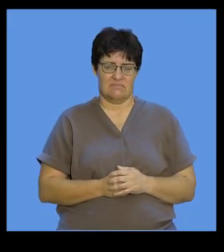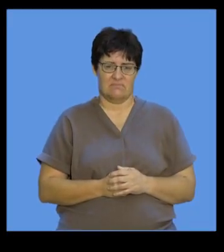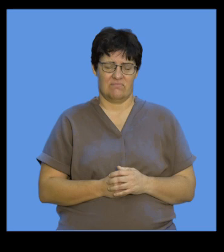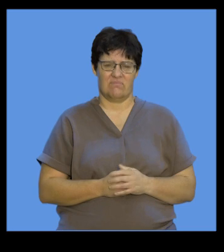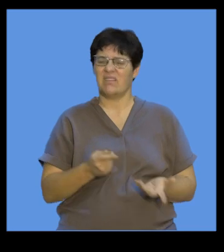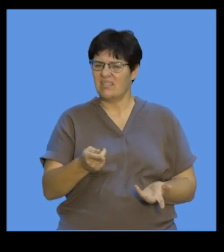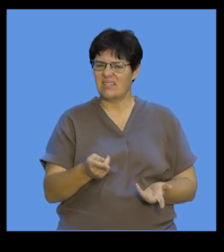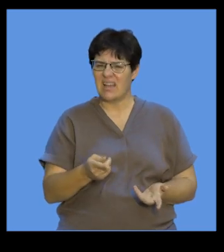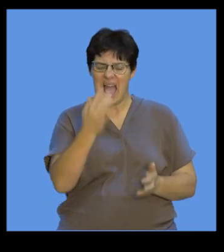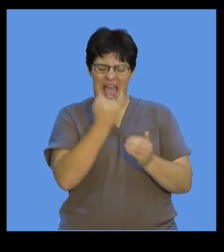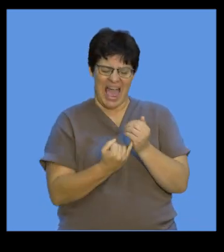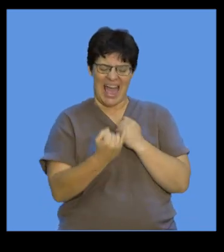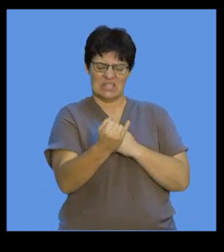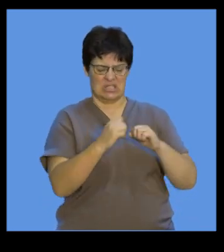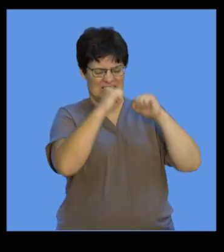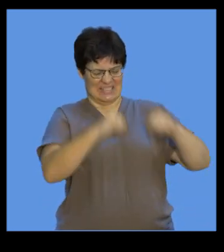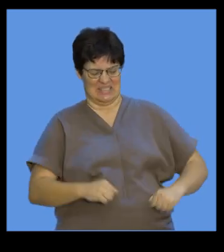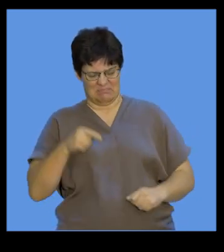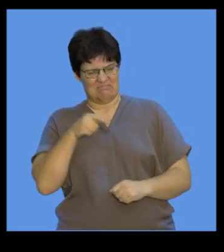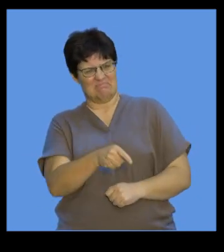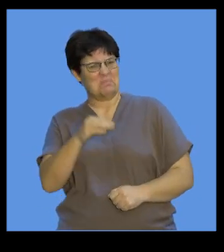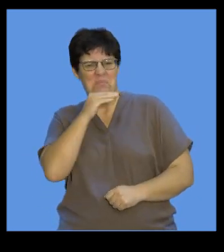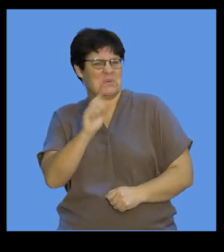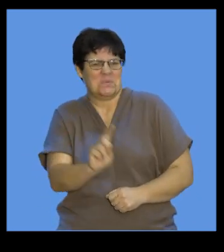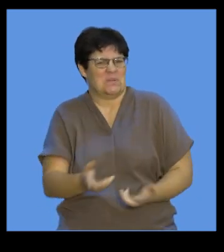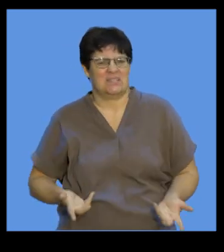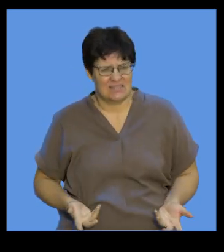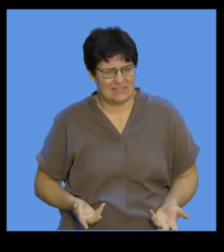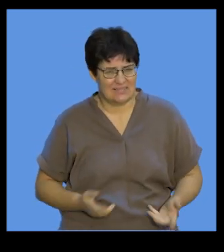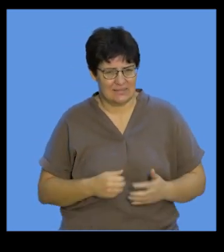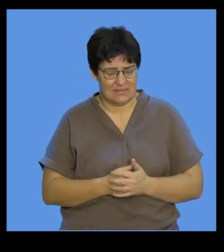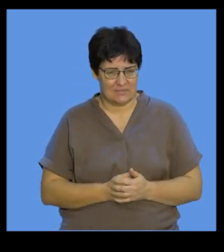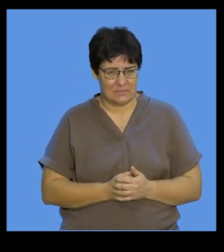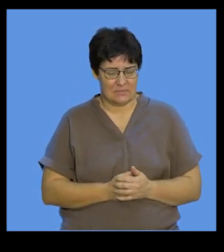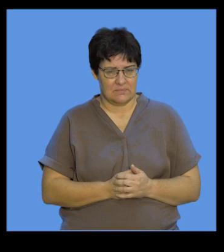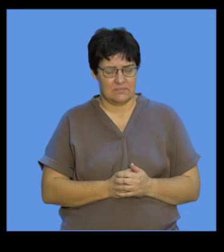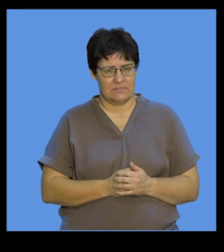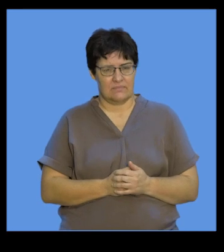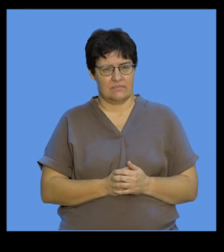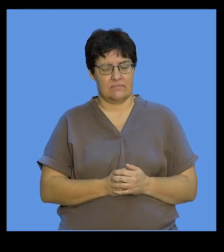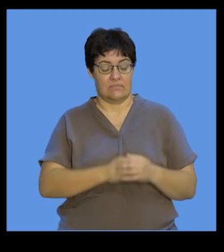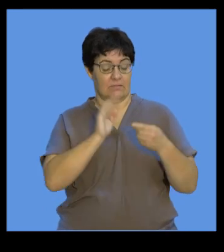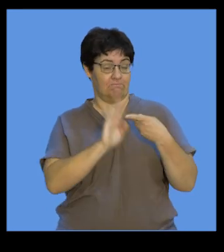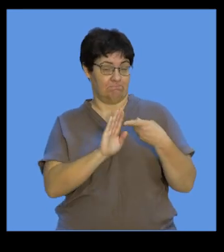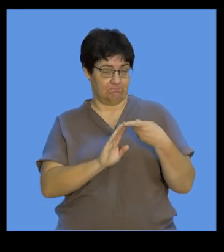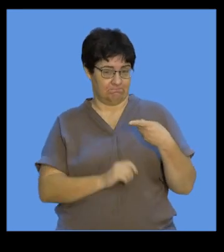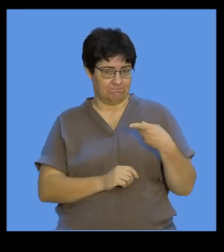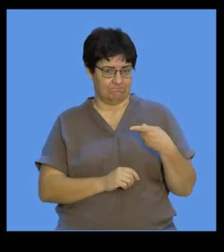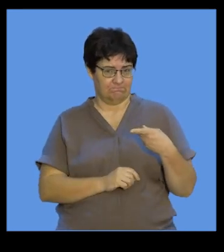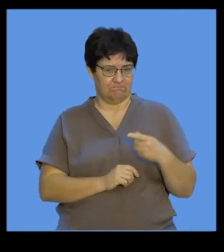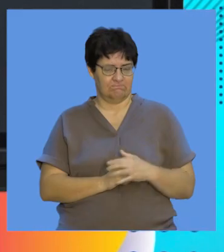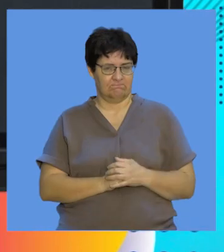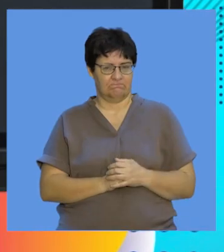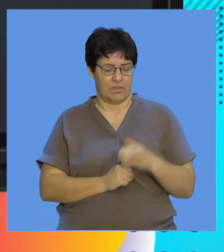what is meant by an isolated system? So first,